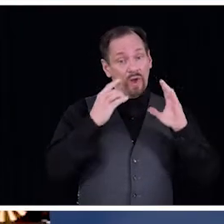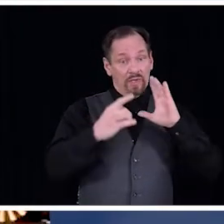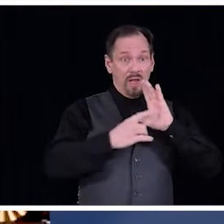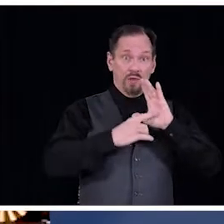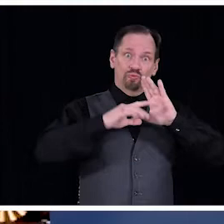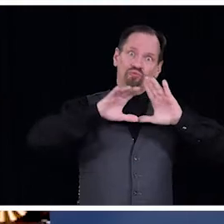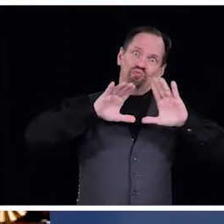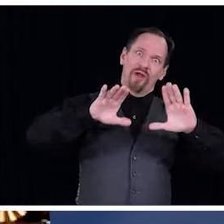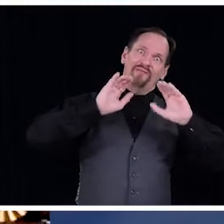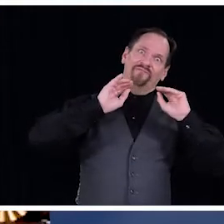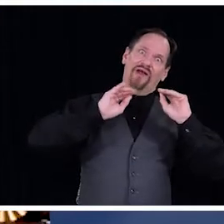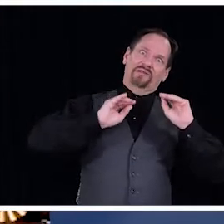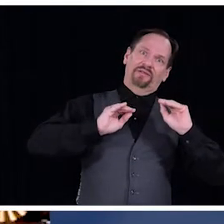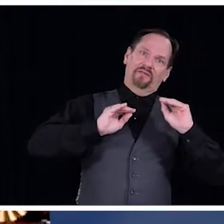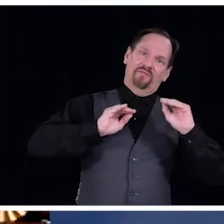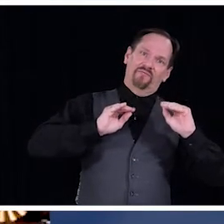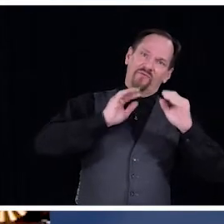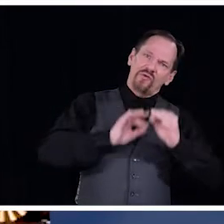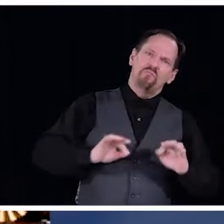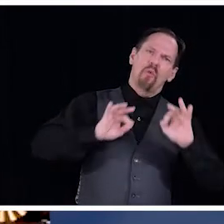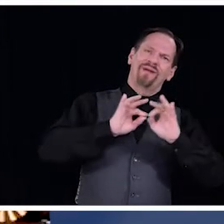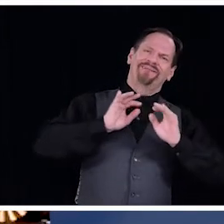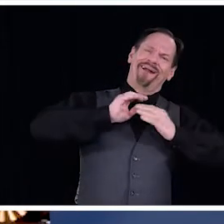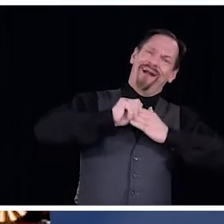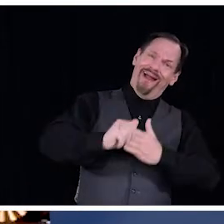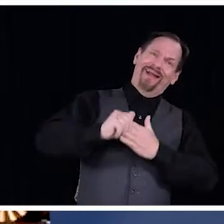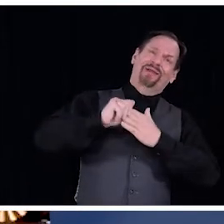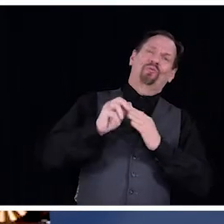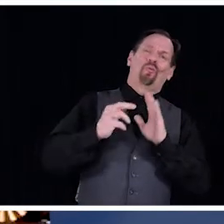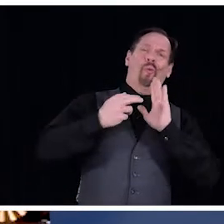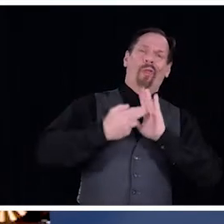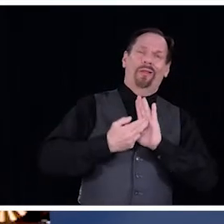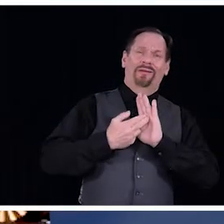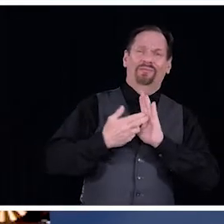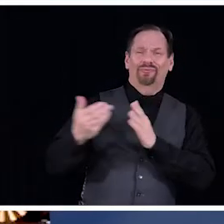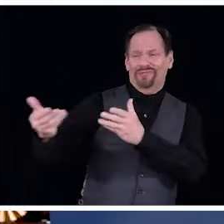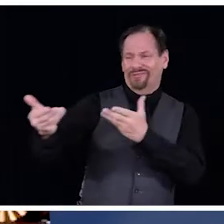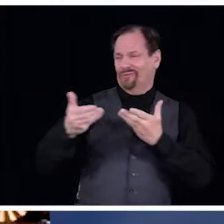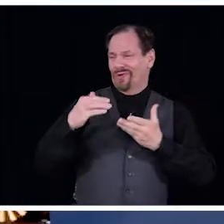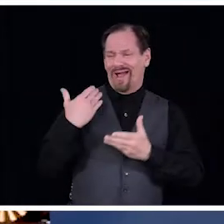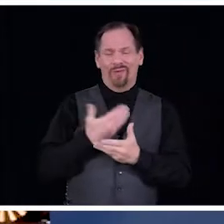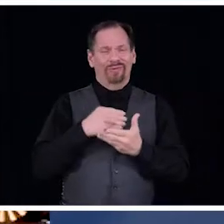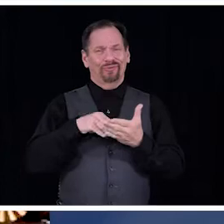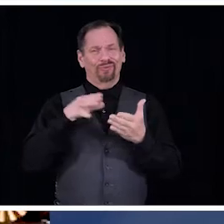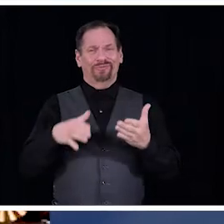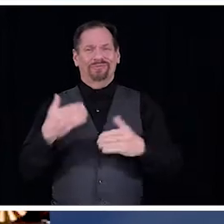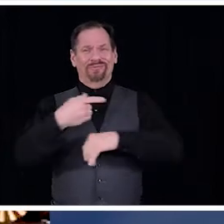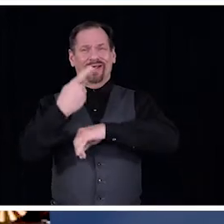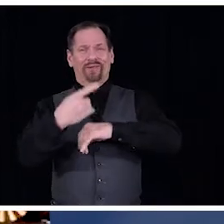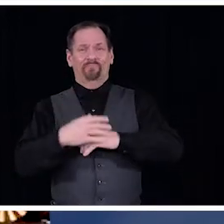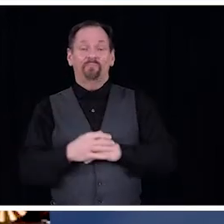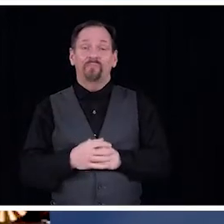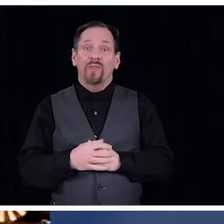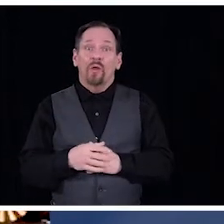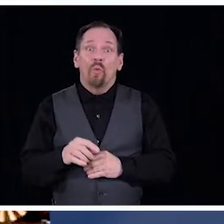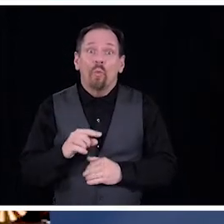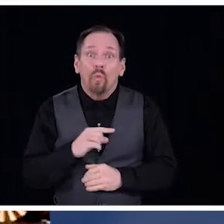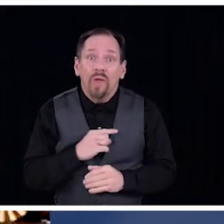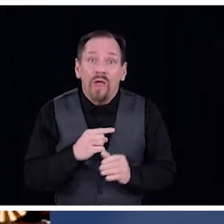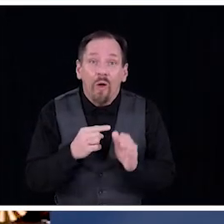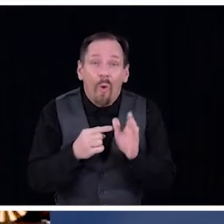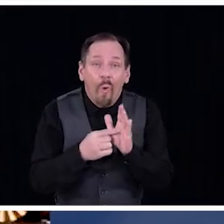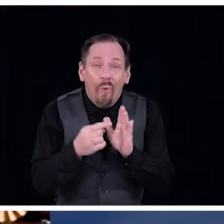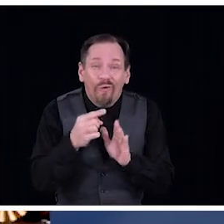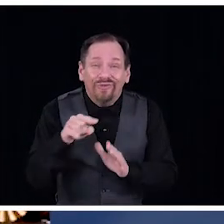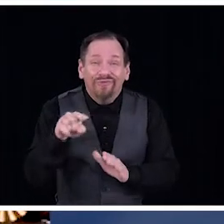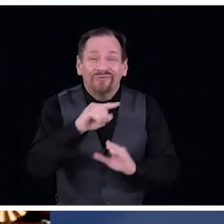faculty for the critical and guiding role they have played in bringing you, our students, to this point today. We owe you a debt of